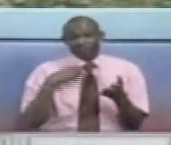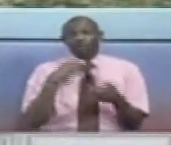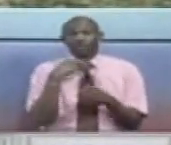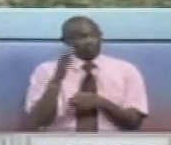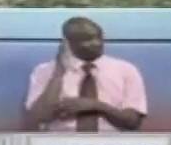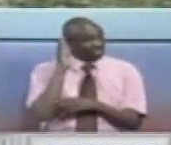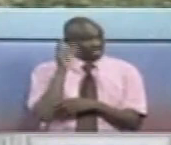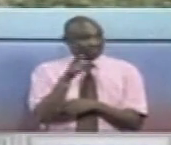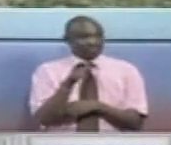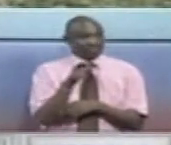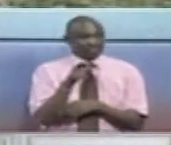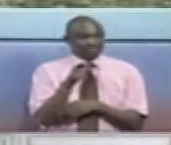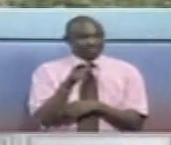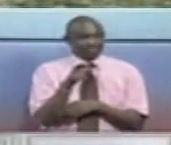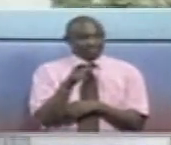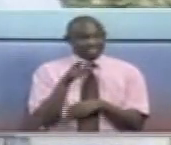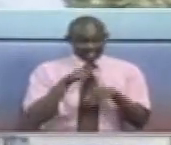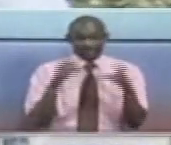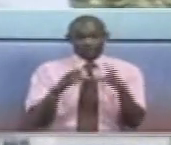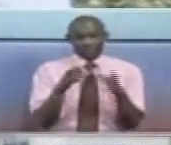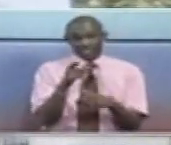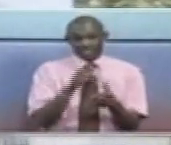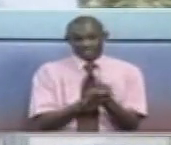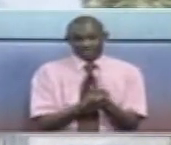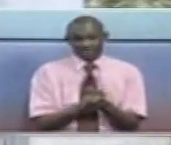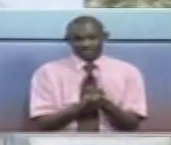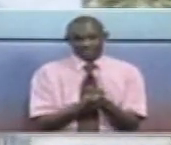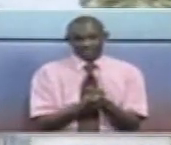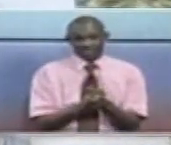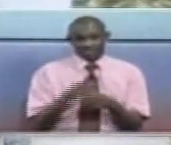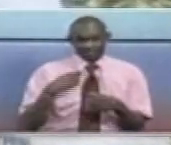hear for you in the community.